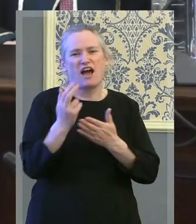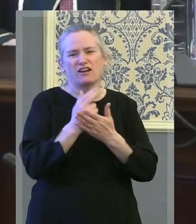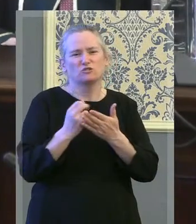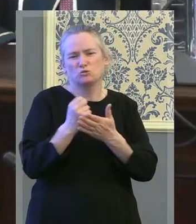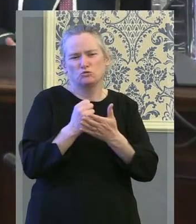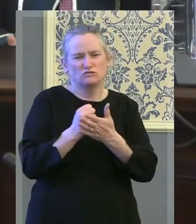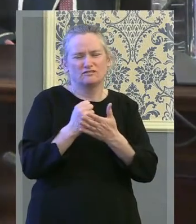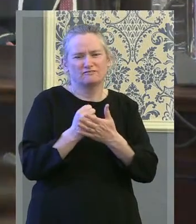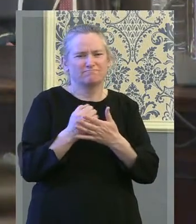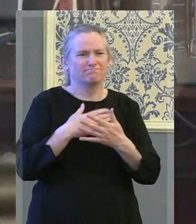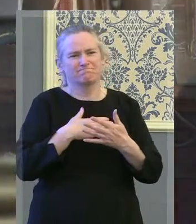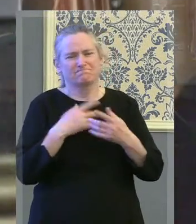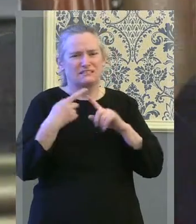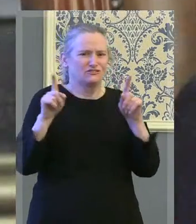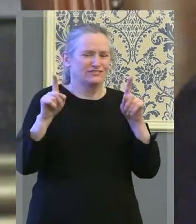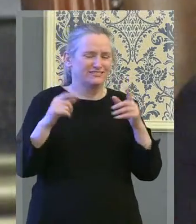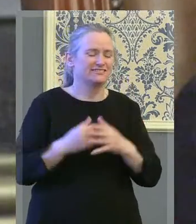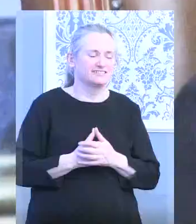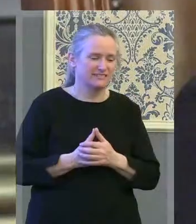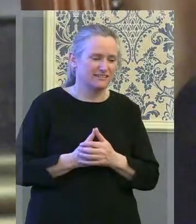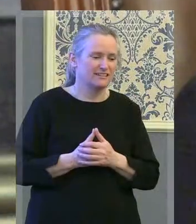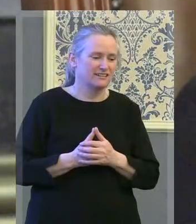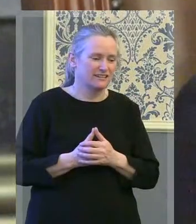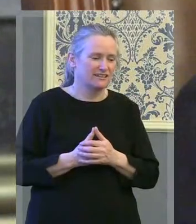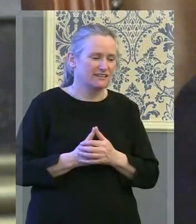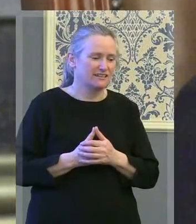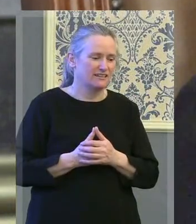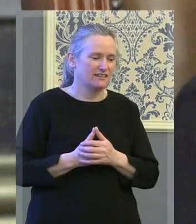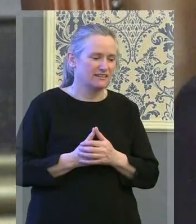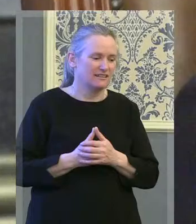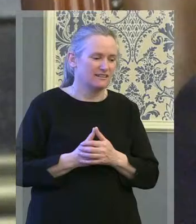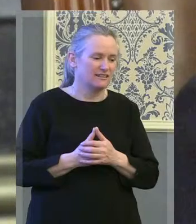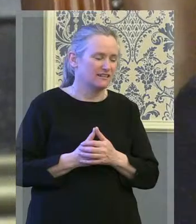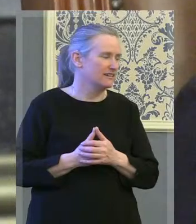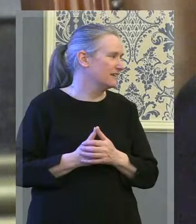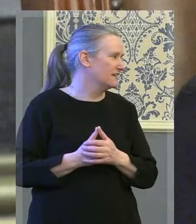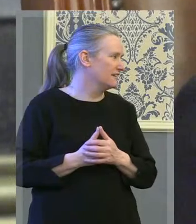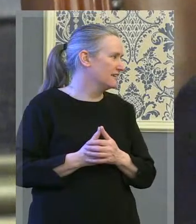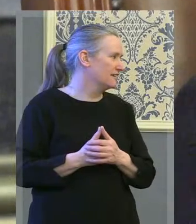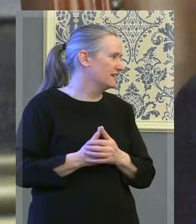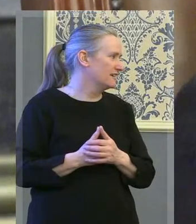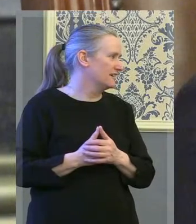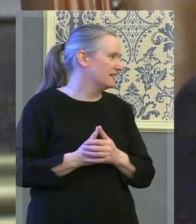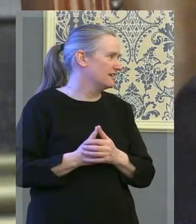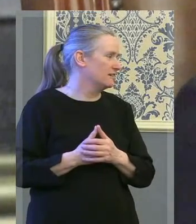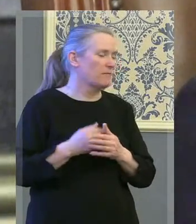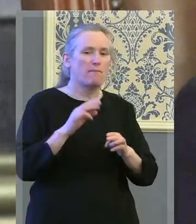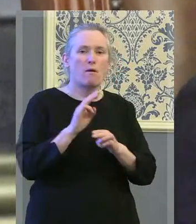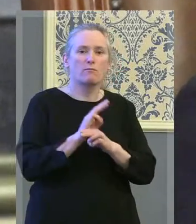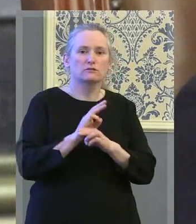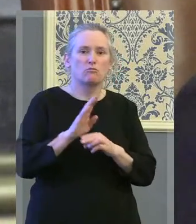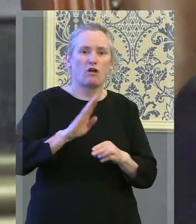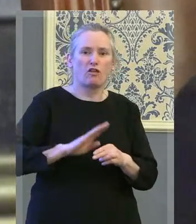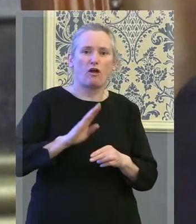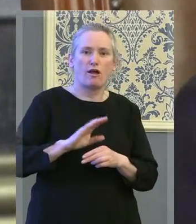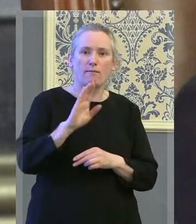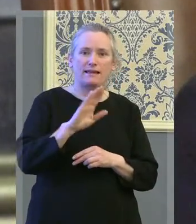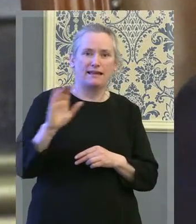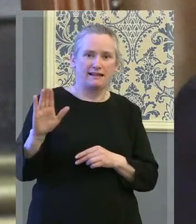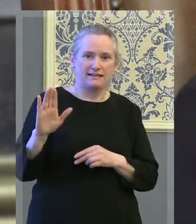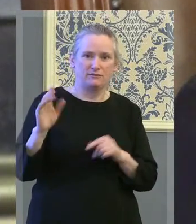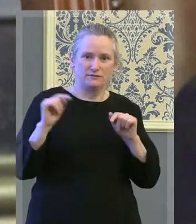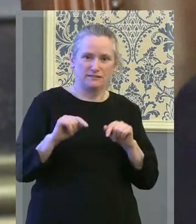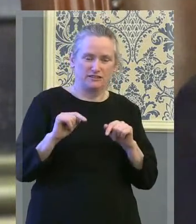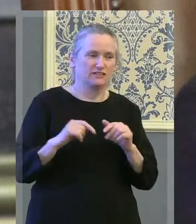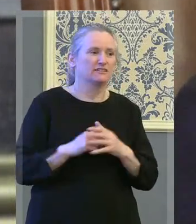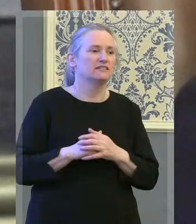look a bit odd. But anyway, that was nice. Then I moved for a day with my mum's brother, Bill and Kay, Auntie Kay.